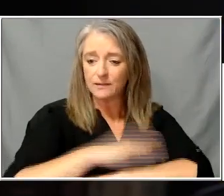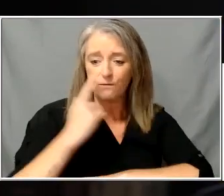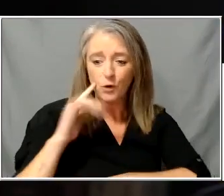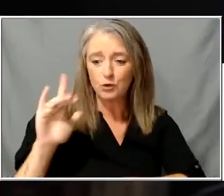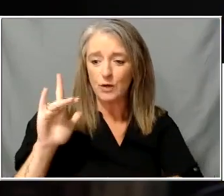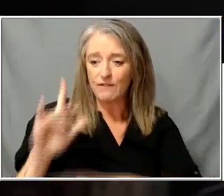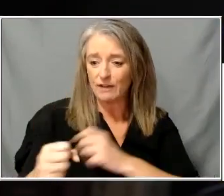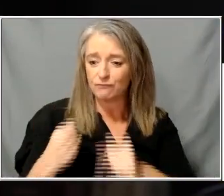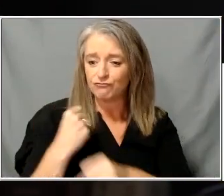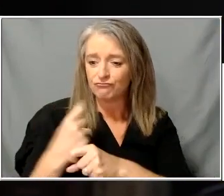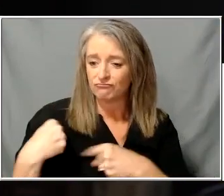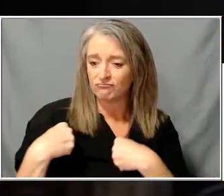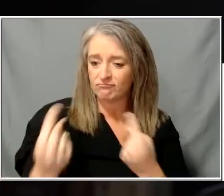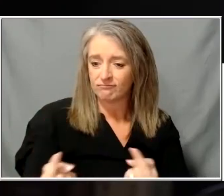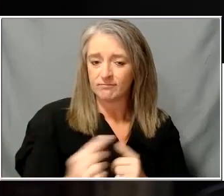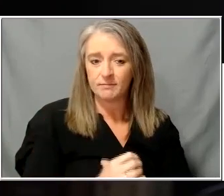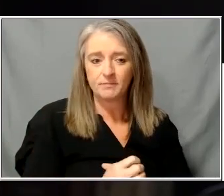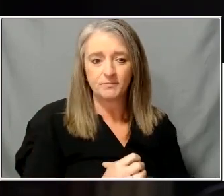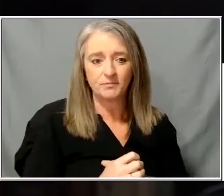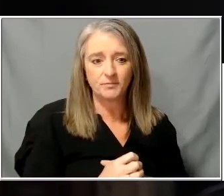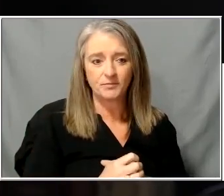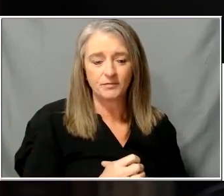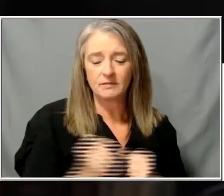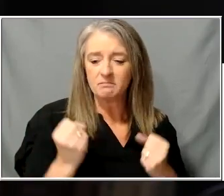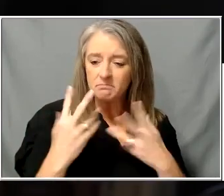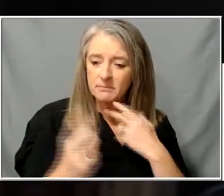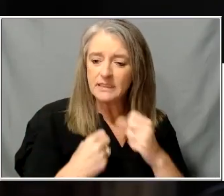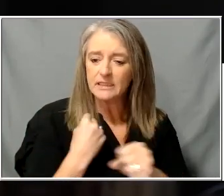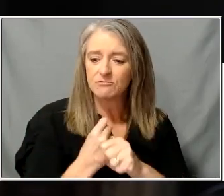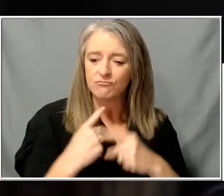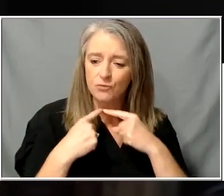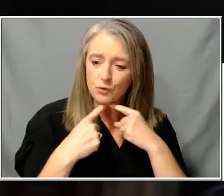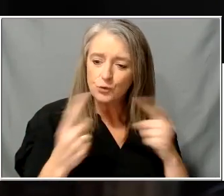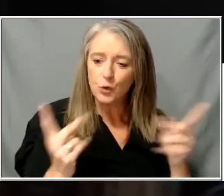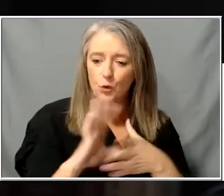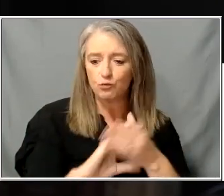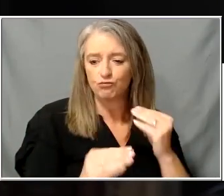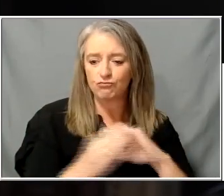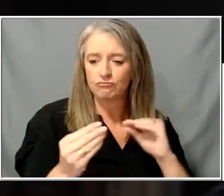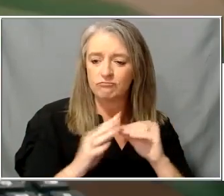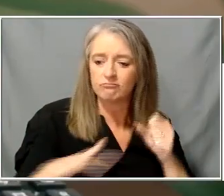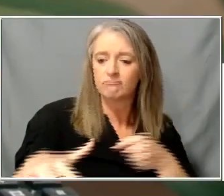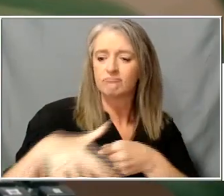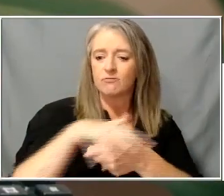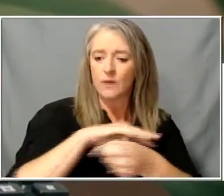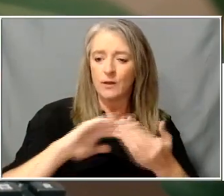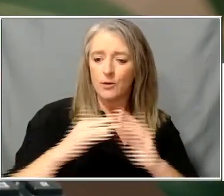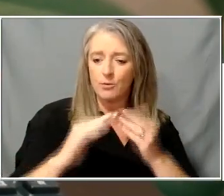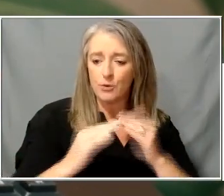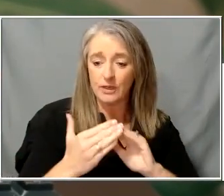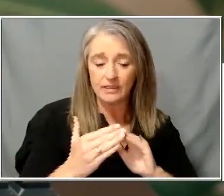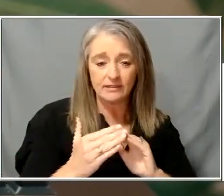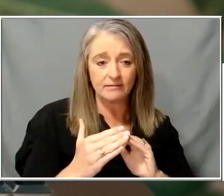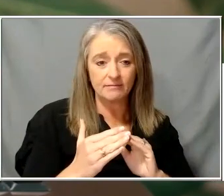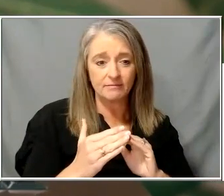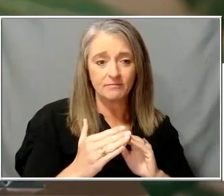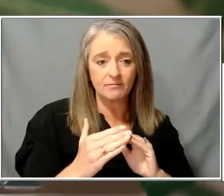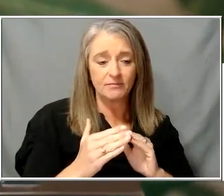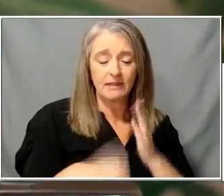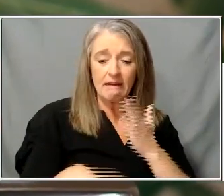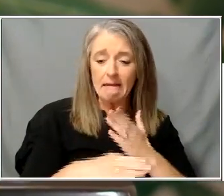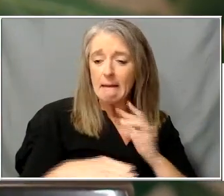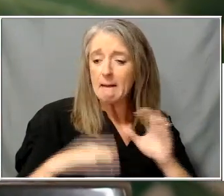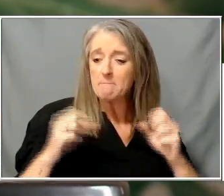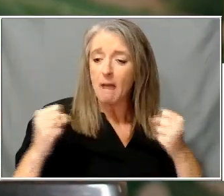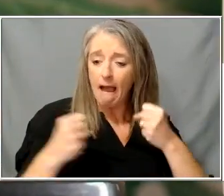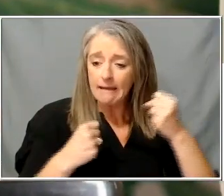this weekend. And I'm Cynthia Gunn. For years, she's told stories from in and around her community. Nothing like a little kickboxing for a